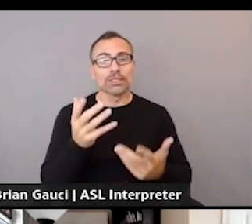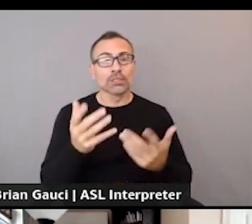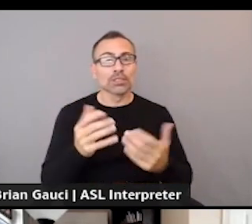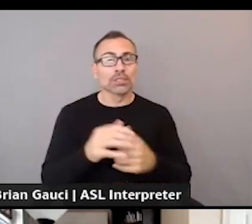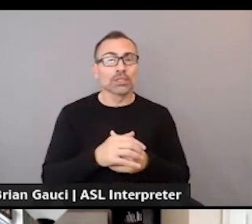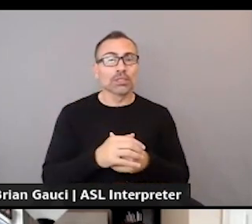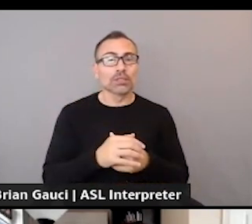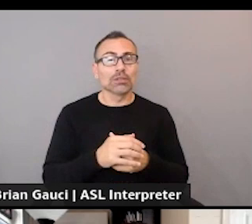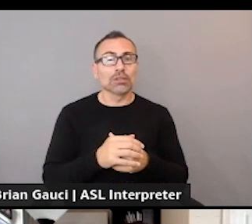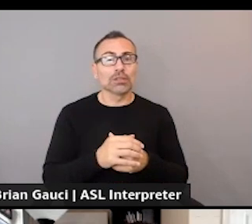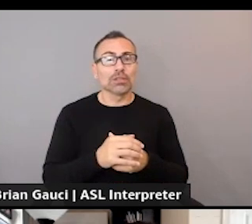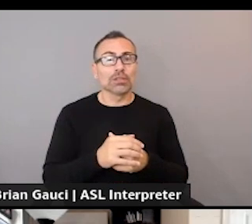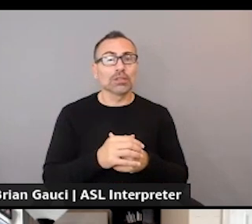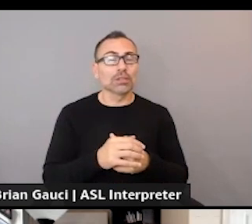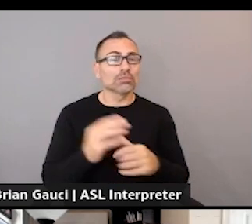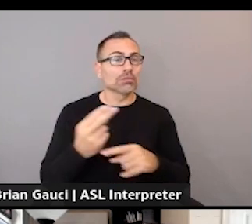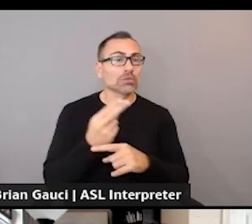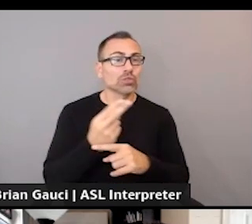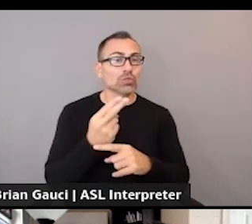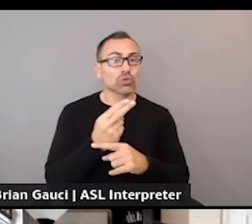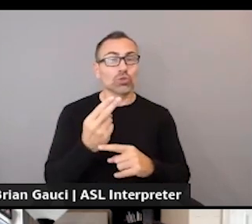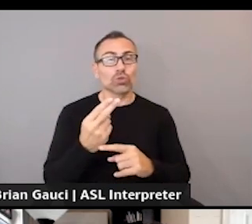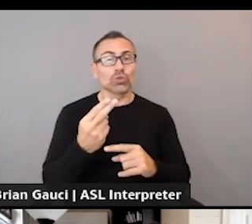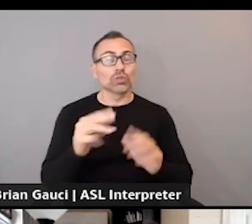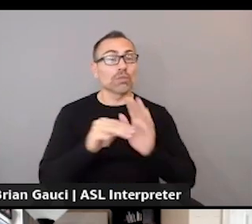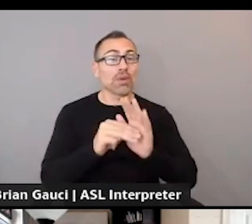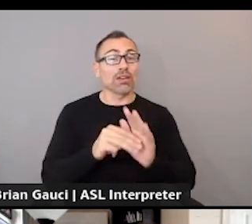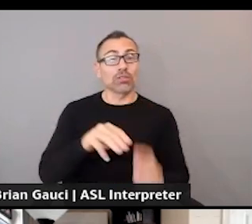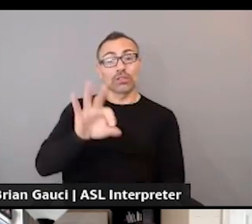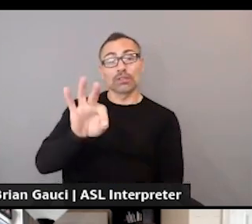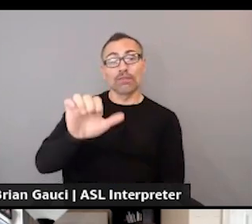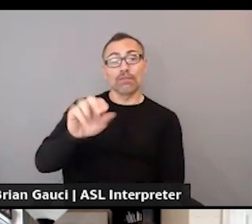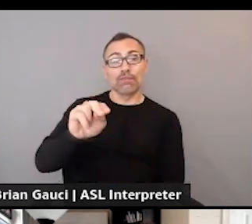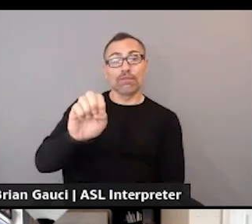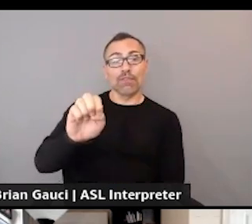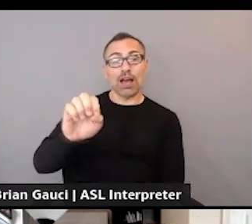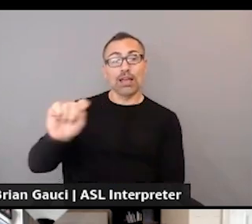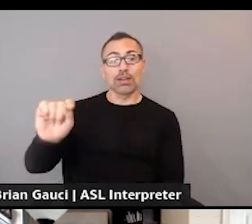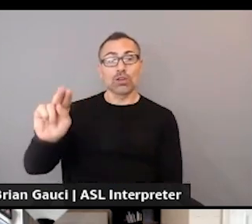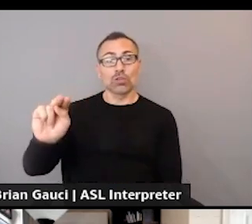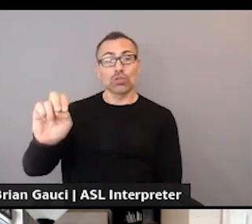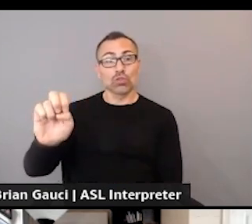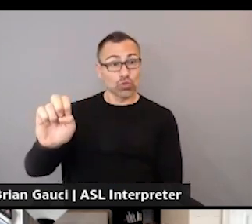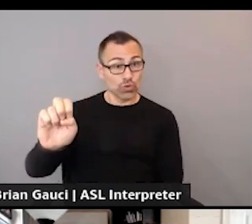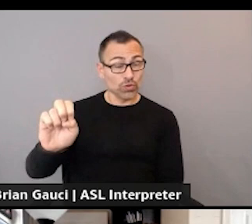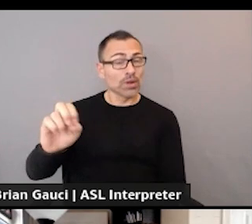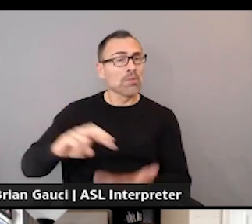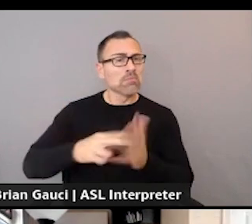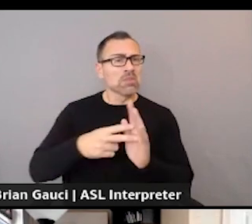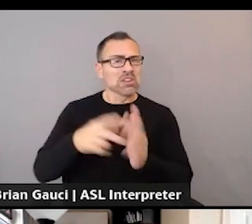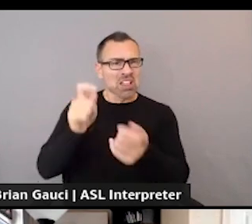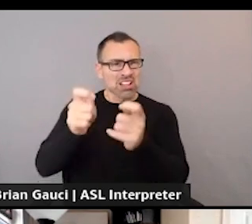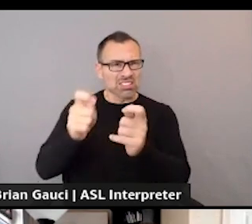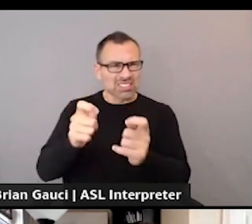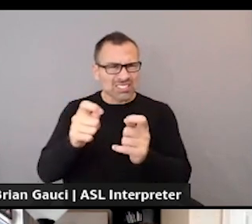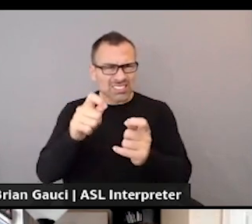you could use the models, fine tune them, and the way you would do that is select the base model,